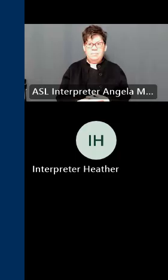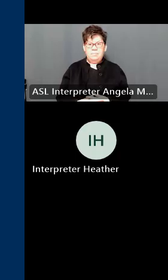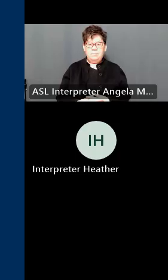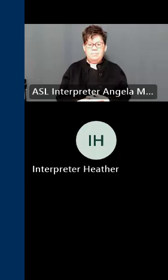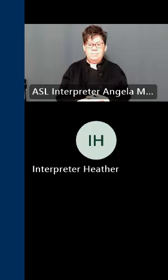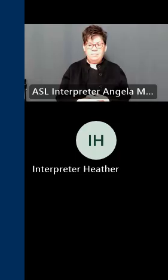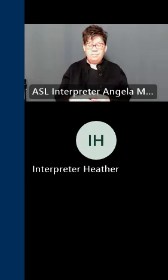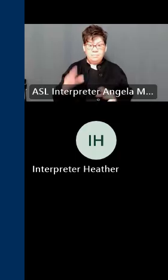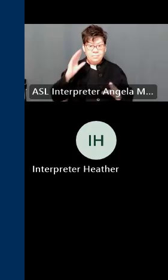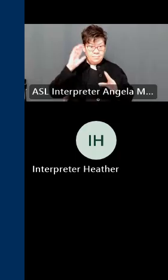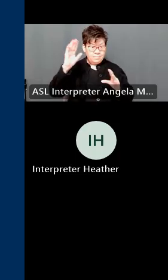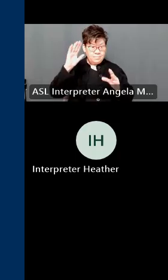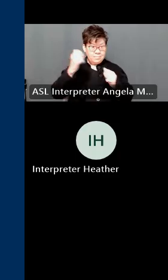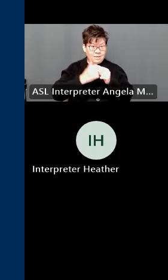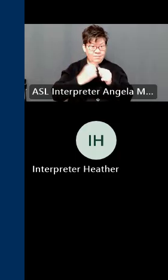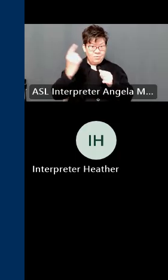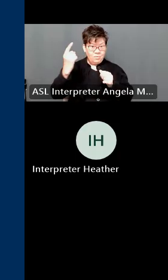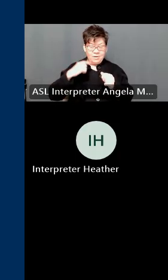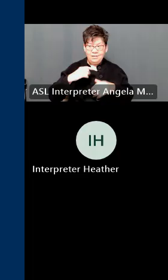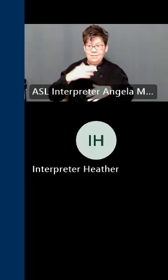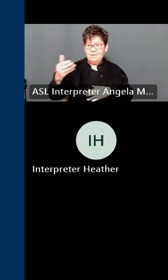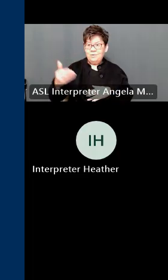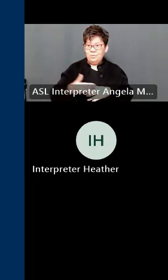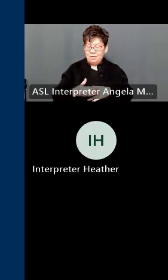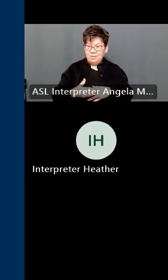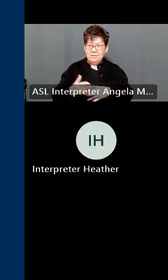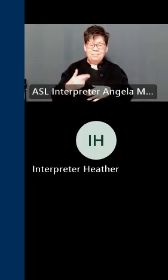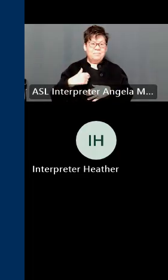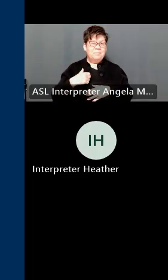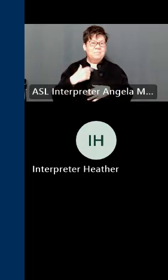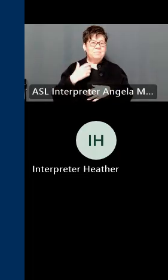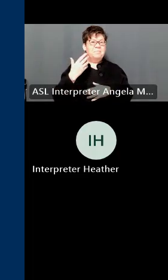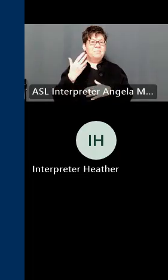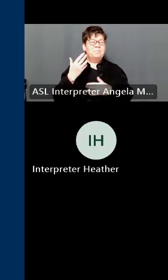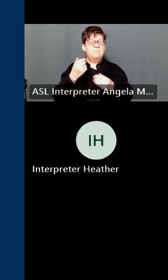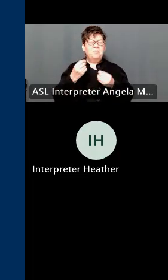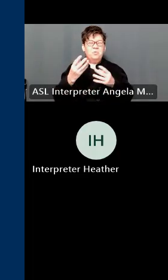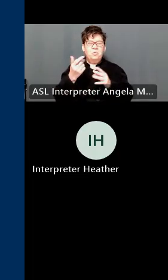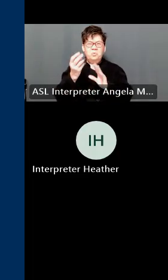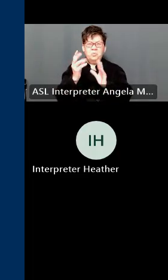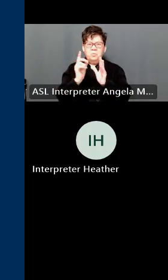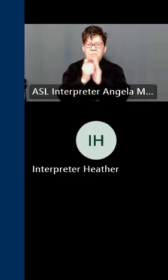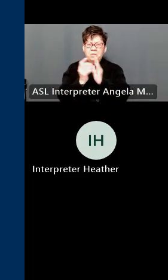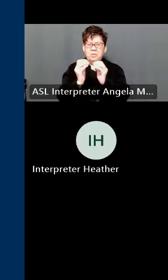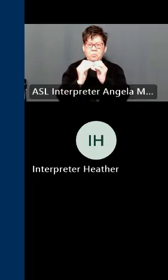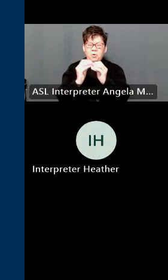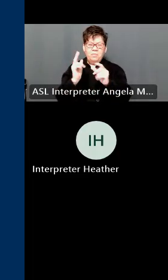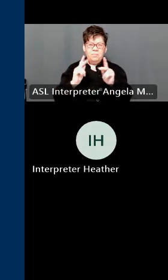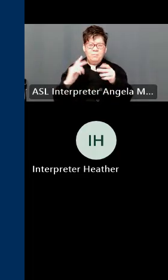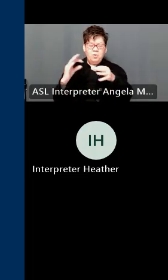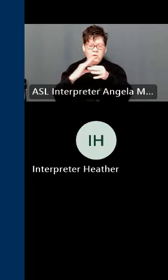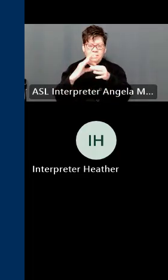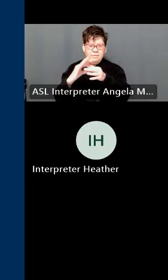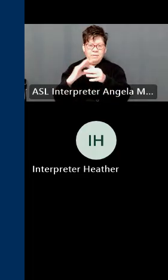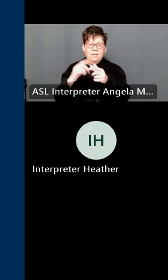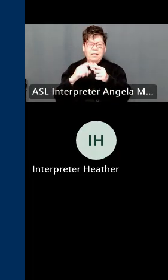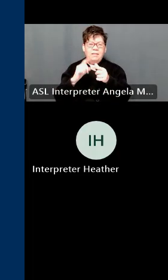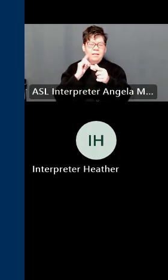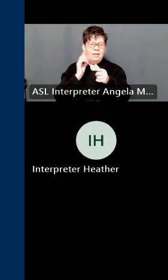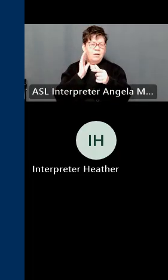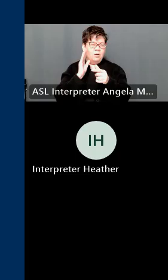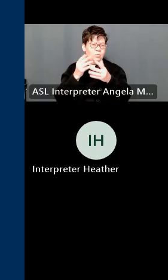All right. Hi, everyone. Welcome in. I'm gonna give a few more minutes for people to trickle in, and then we can go ahead and get